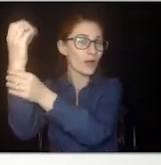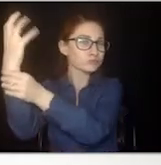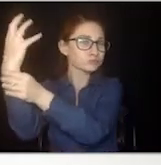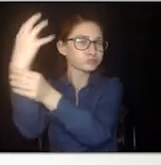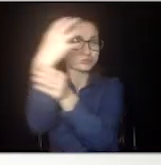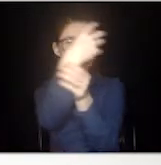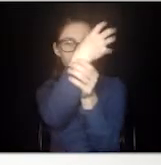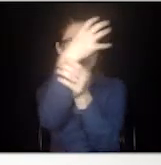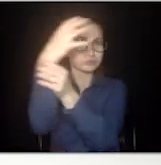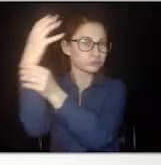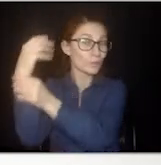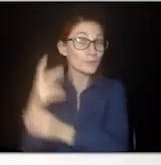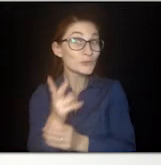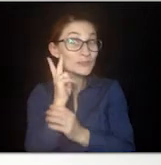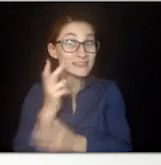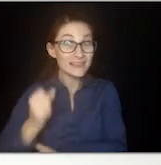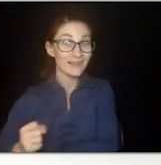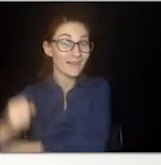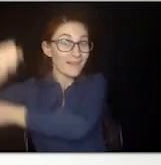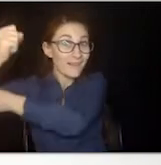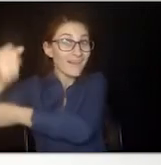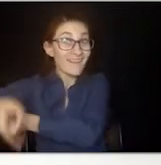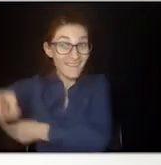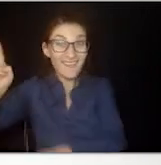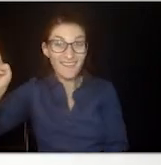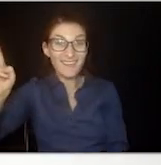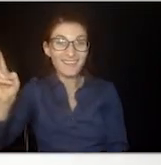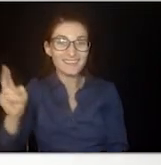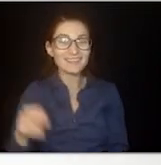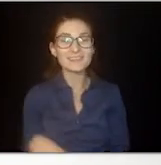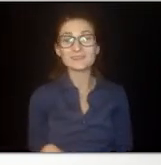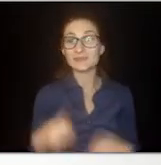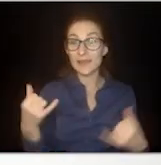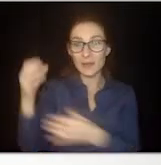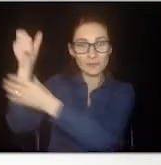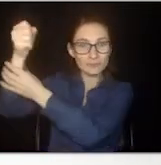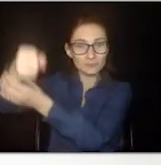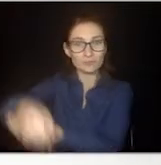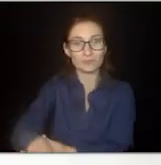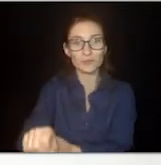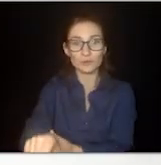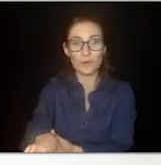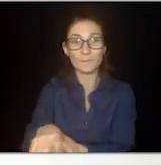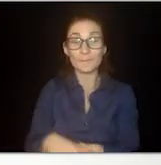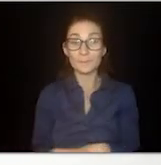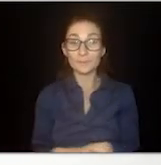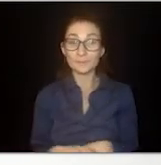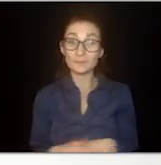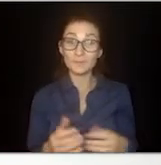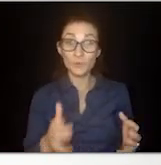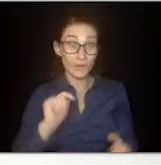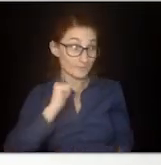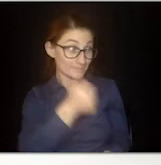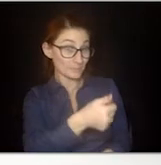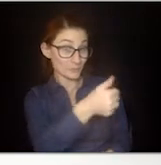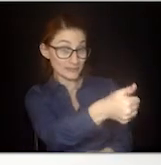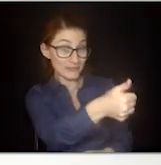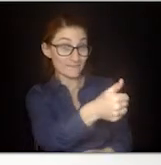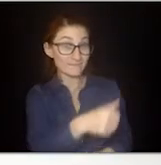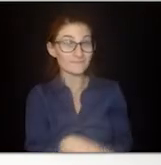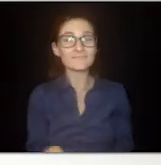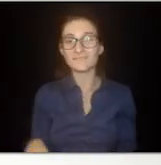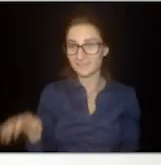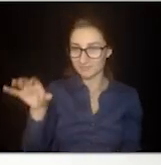hold the hairdryer straight, Look at how but he high keeps his a good arm is grip on it. now. She places the dryer back on the table. Would you like to dry your